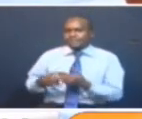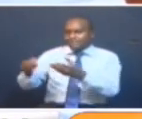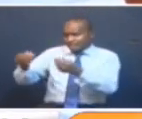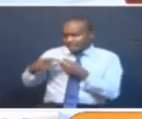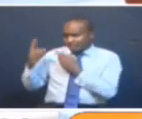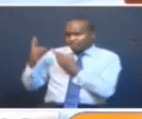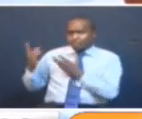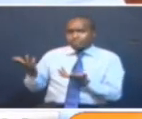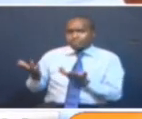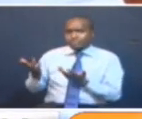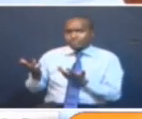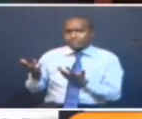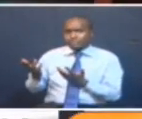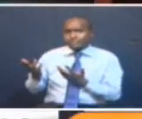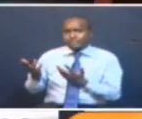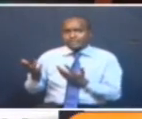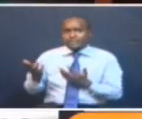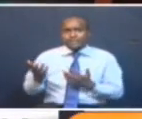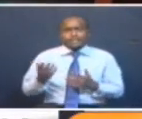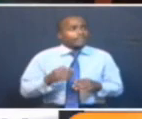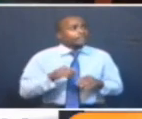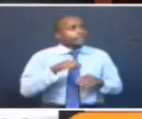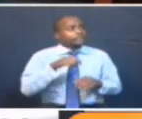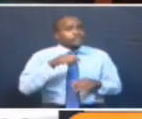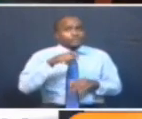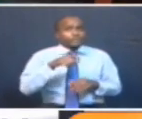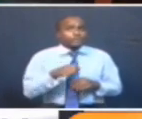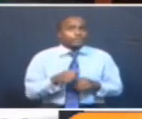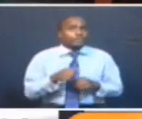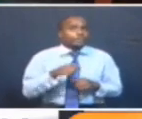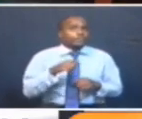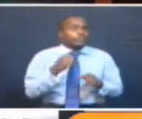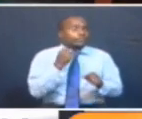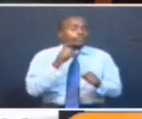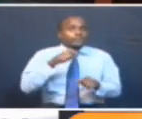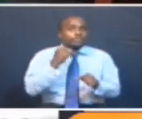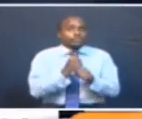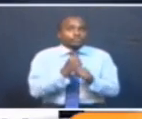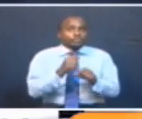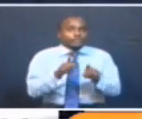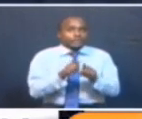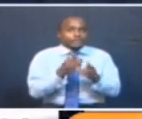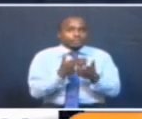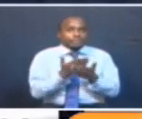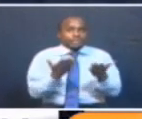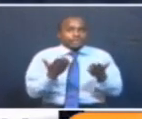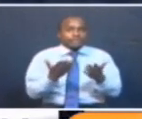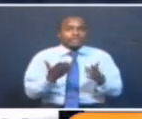Yes, it gives us hope. As a matter of fact, we should be doing the same thing between our states